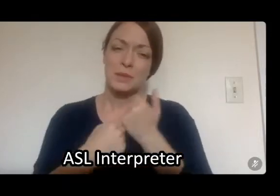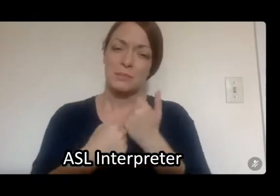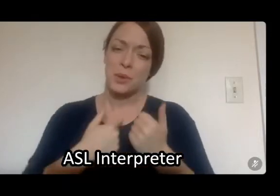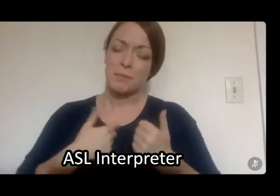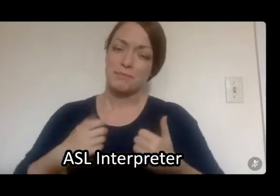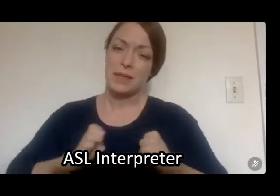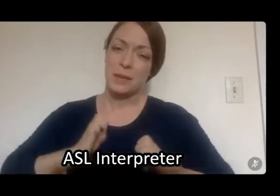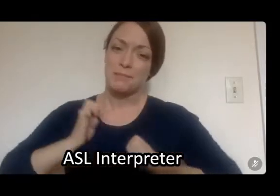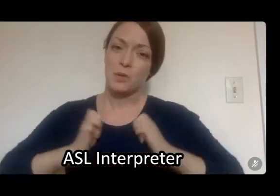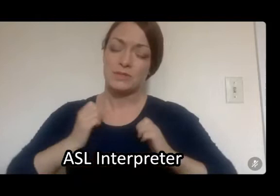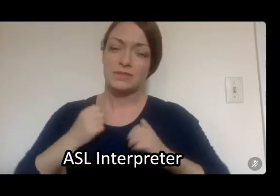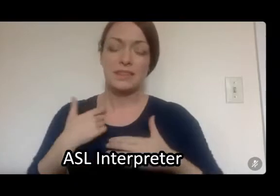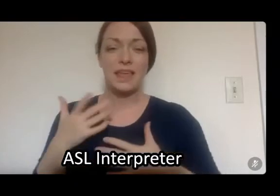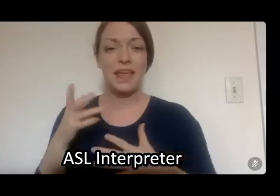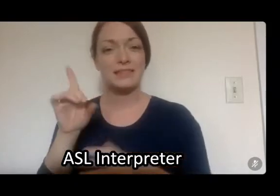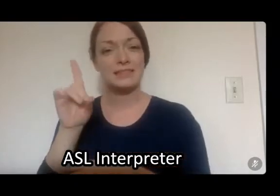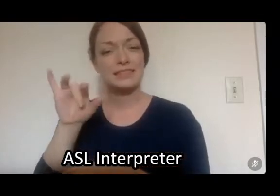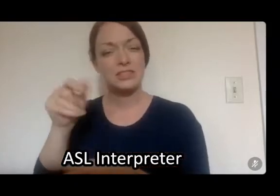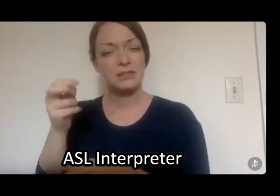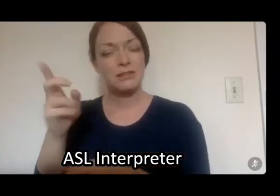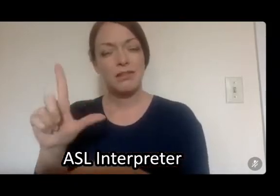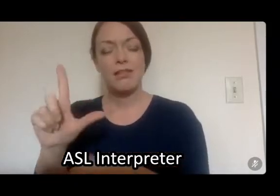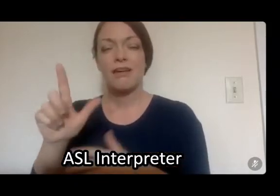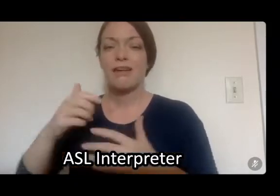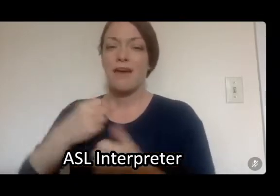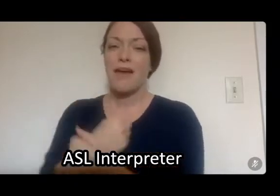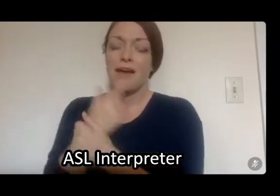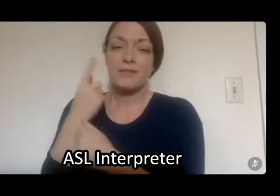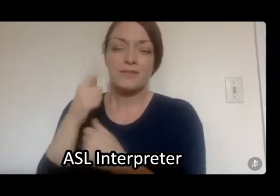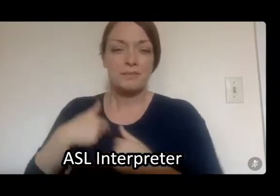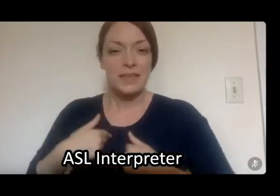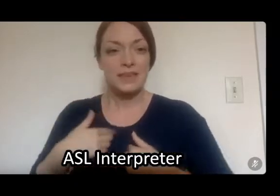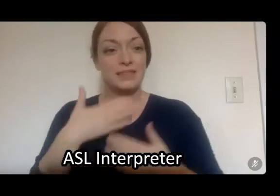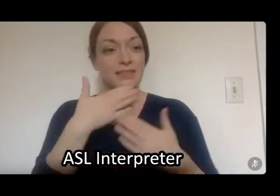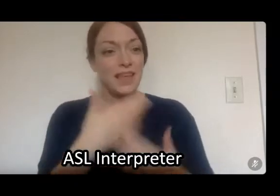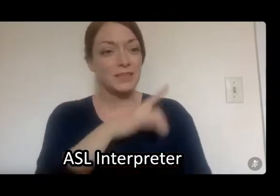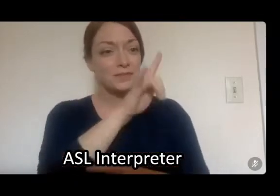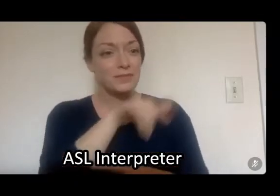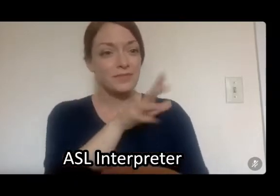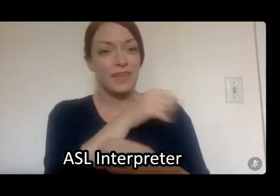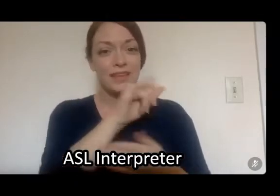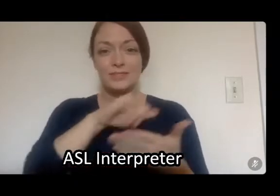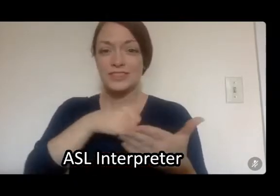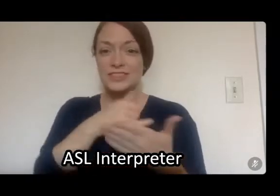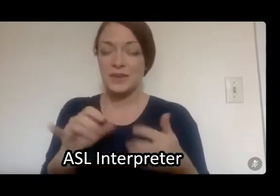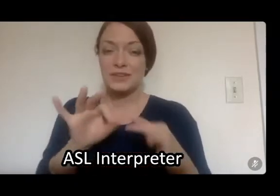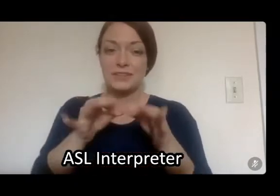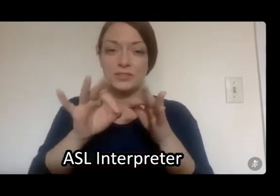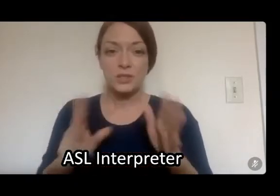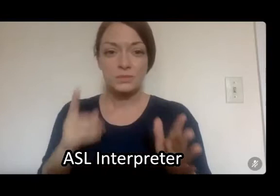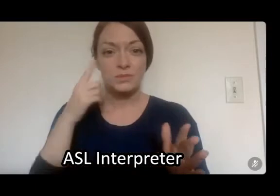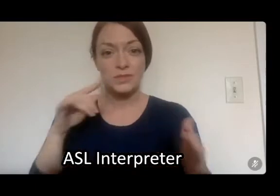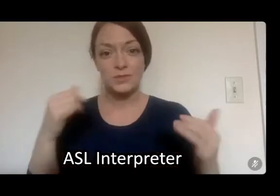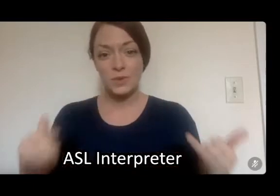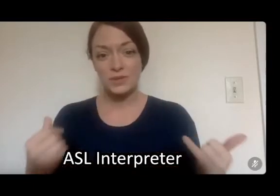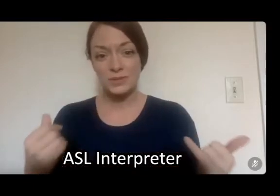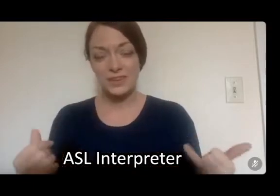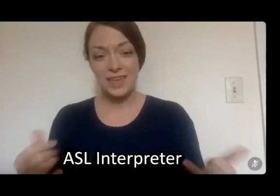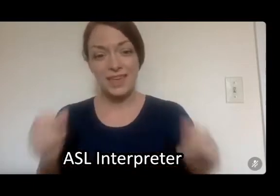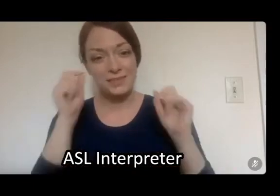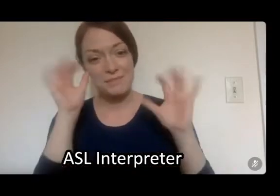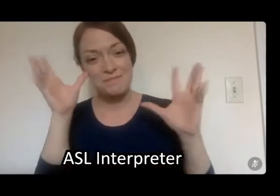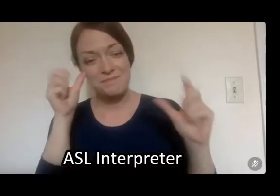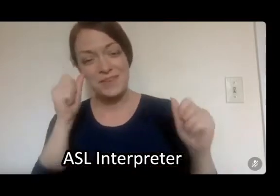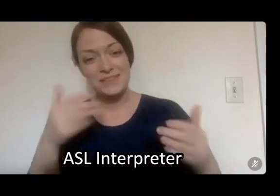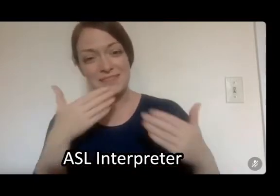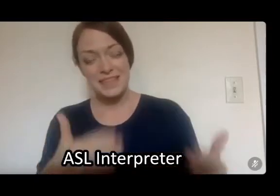virtually hug me. A huge thank you to Kerry Ellen and Jared, who've been our interpreters this session. They're amazing.